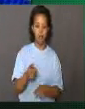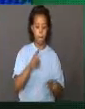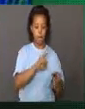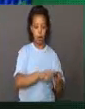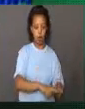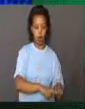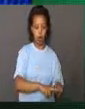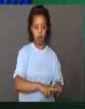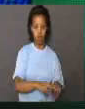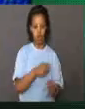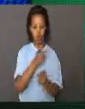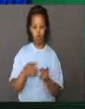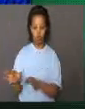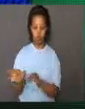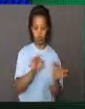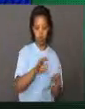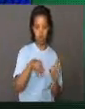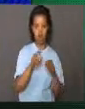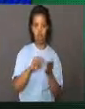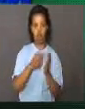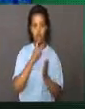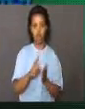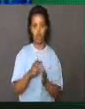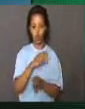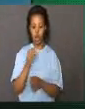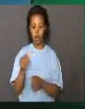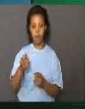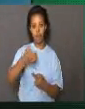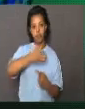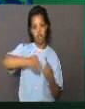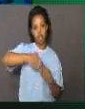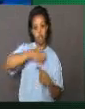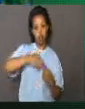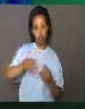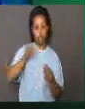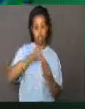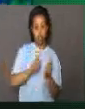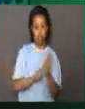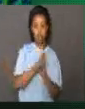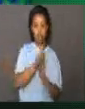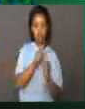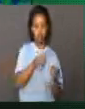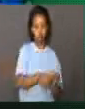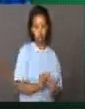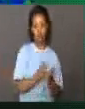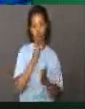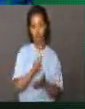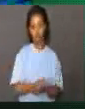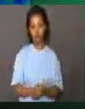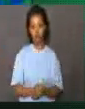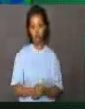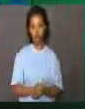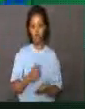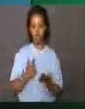designed to provide an ideal environment for further growth. The